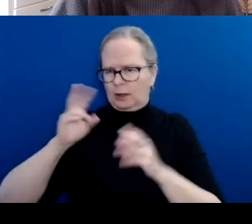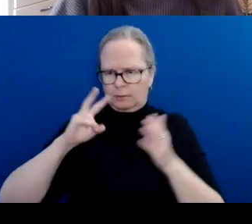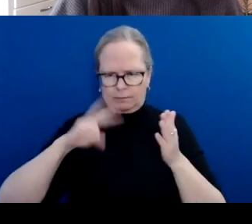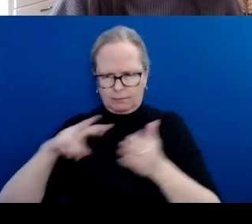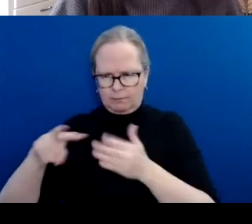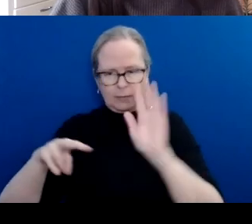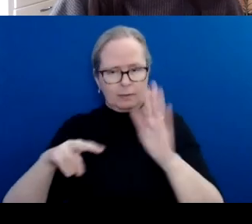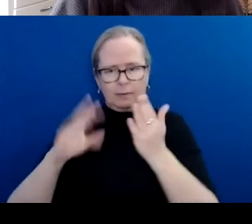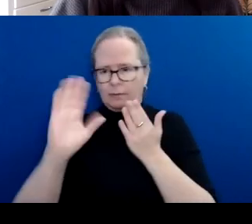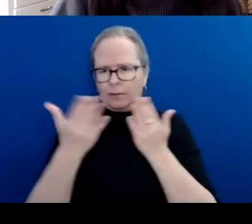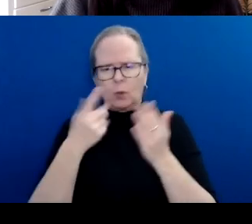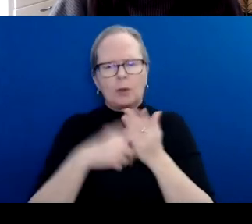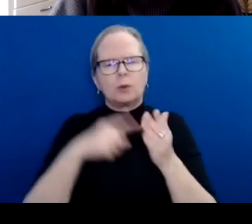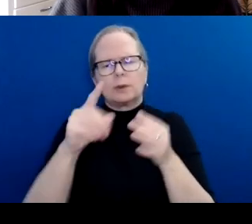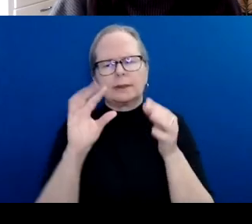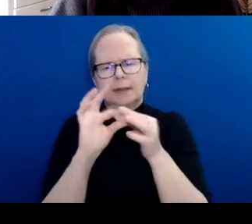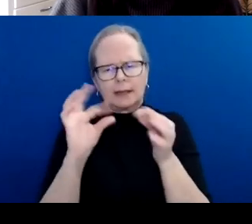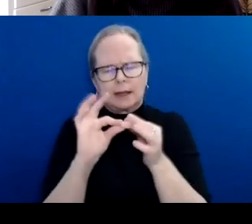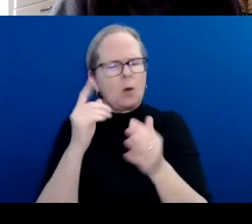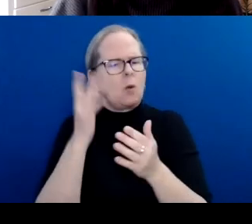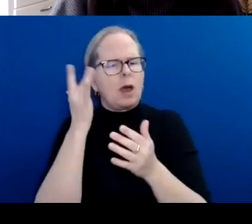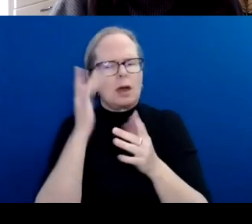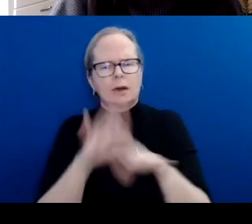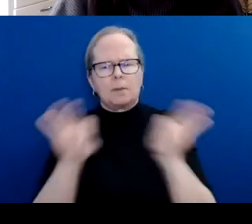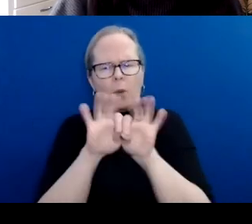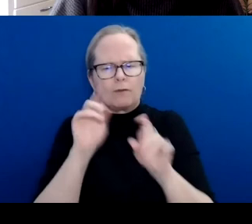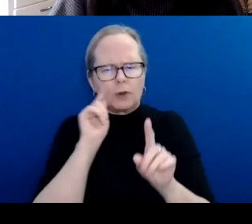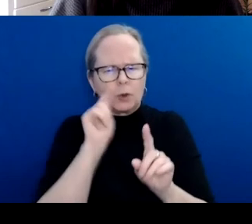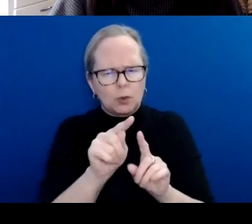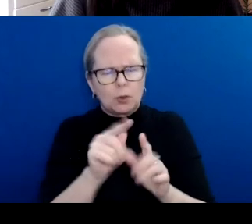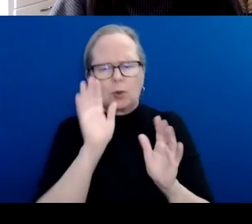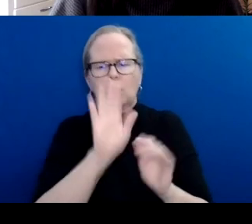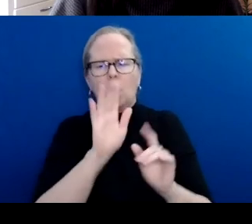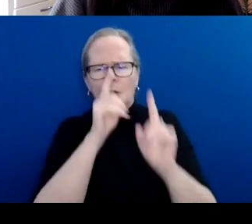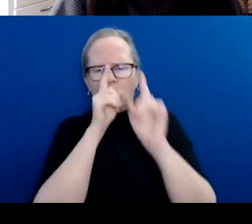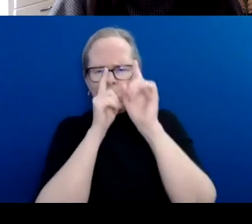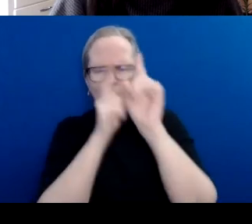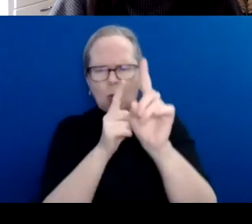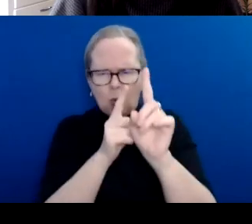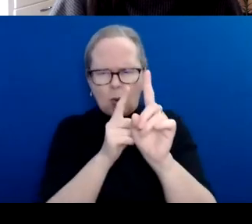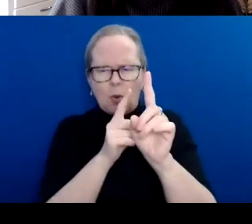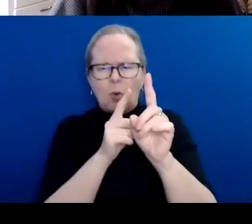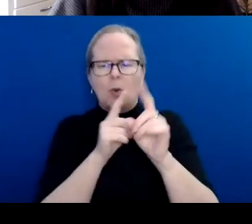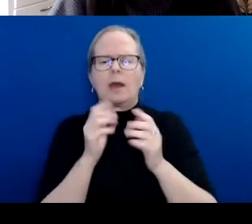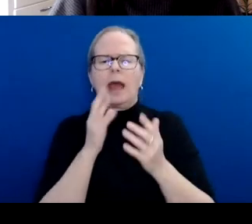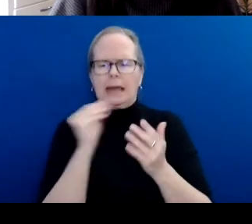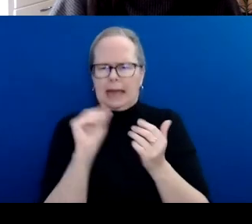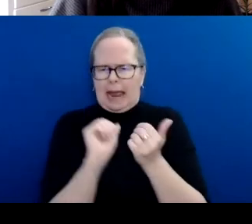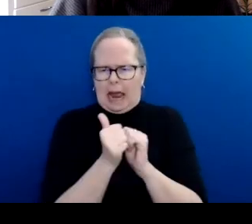practice, what your goals are, and how this project will allow you to achieve them.